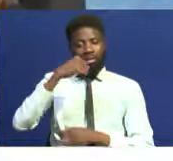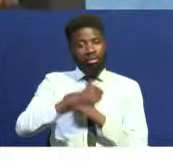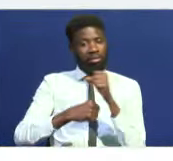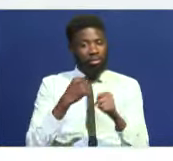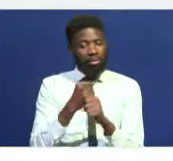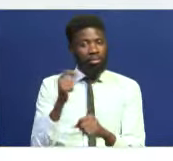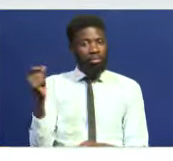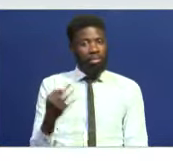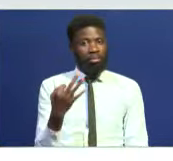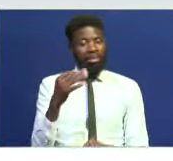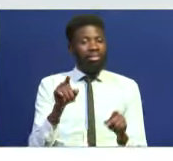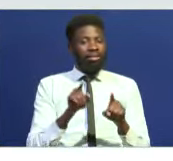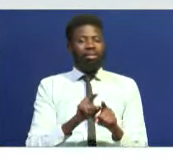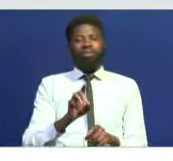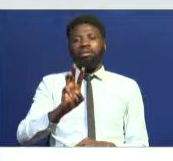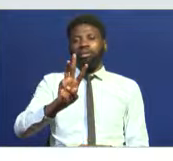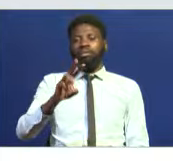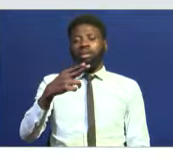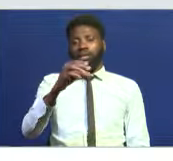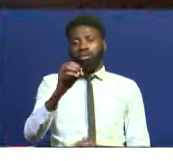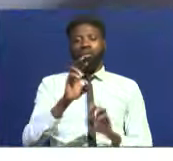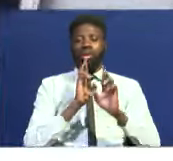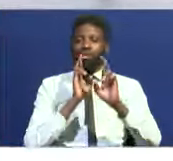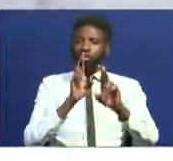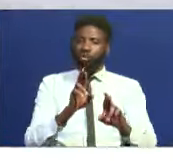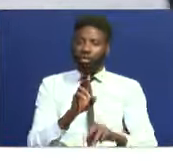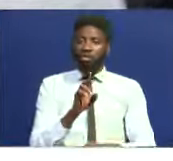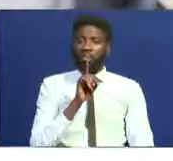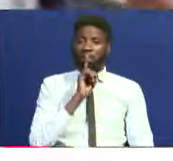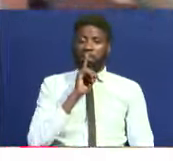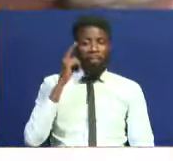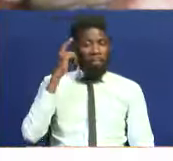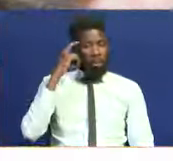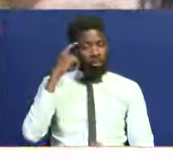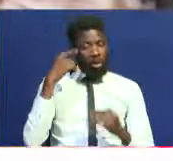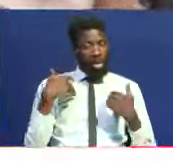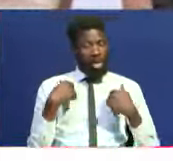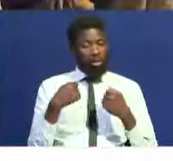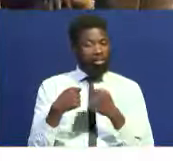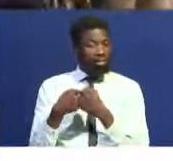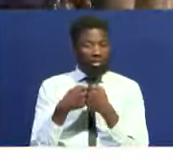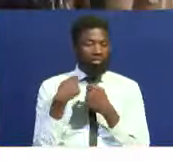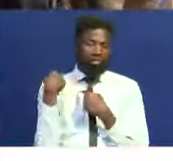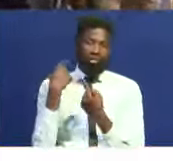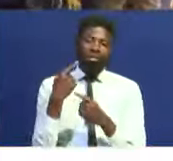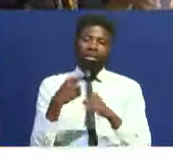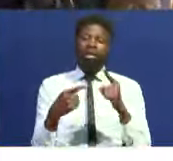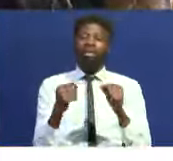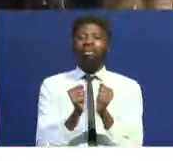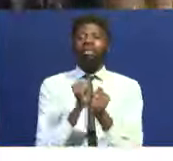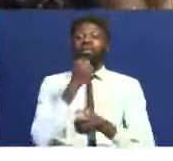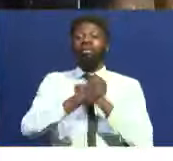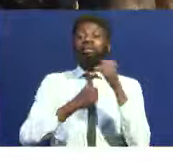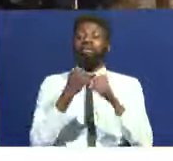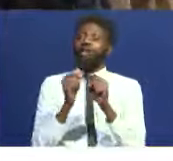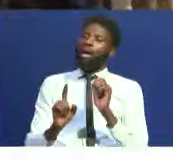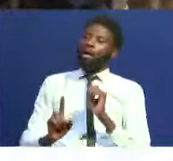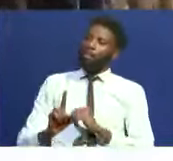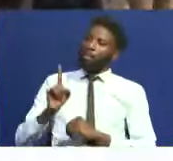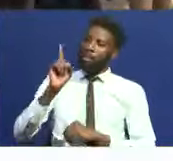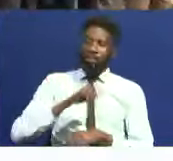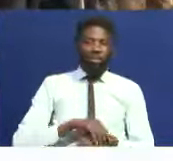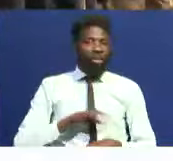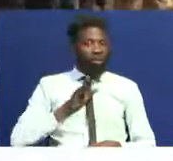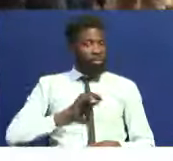other reports by the World Health Organization also pointing to a rise in mental health issues in the last 10 years, women in the country have been eyed to make their